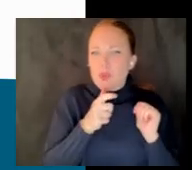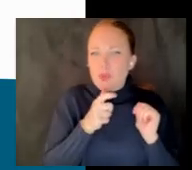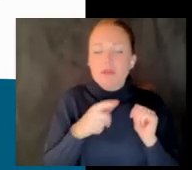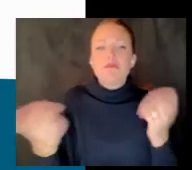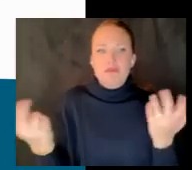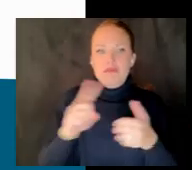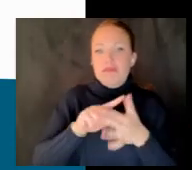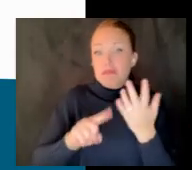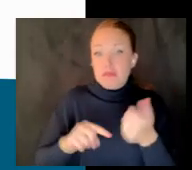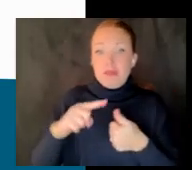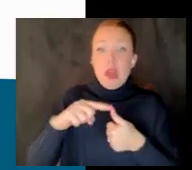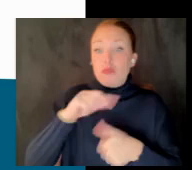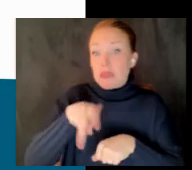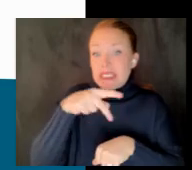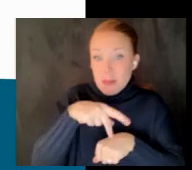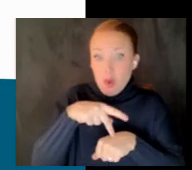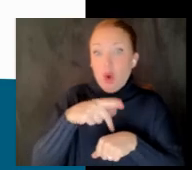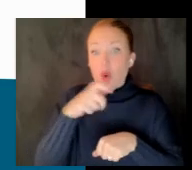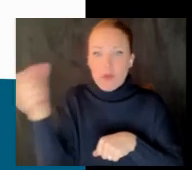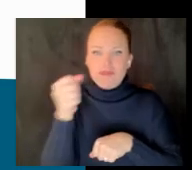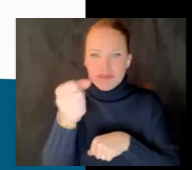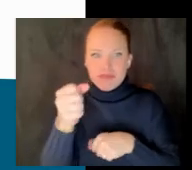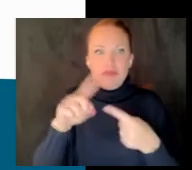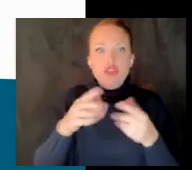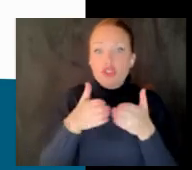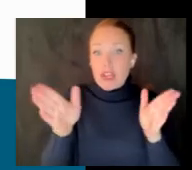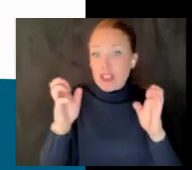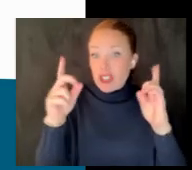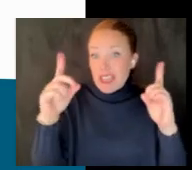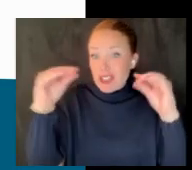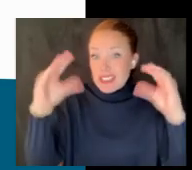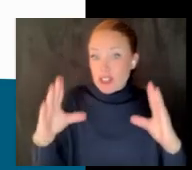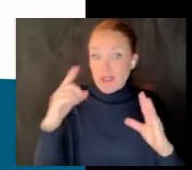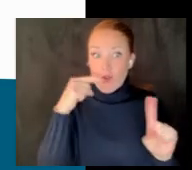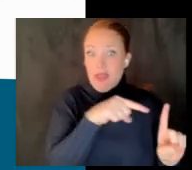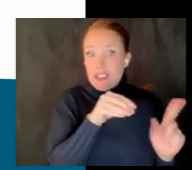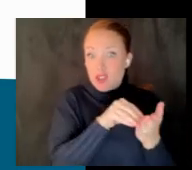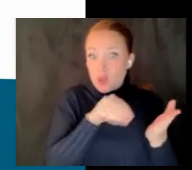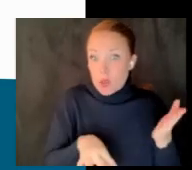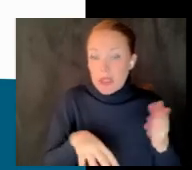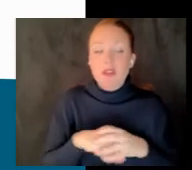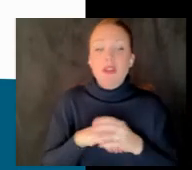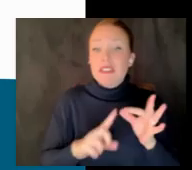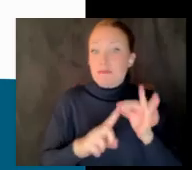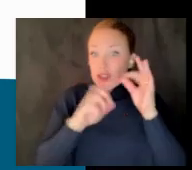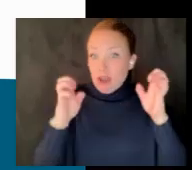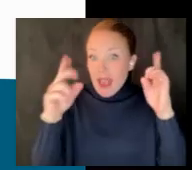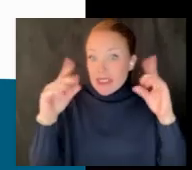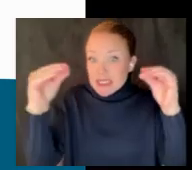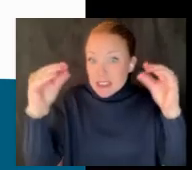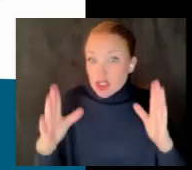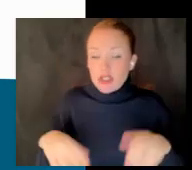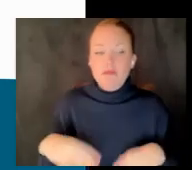Participants will include a principal's designee, a general education teacher of the student, a special education teacher, the